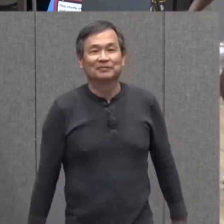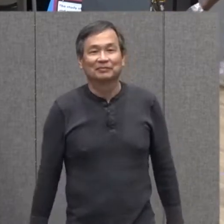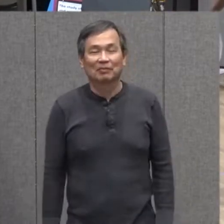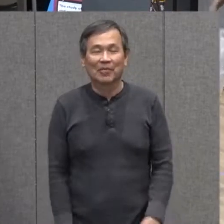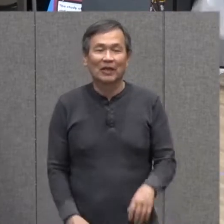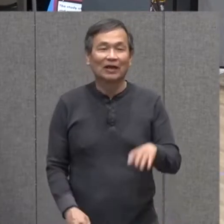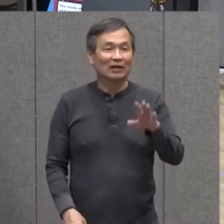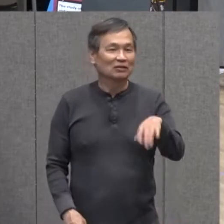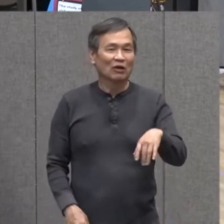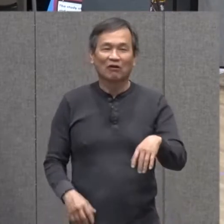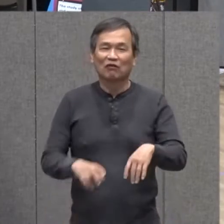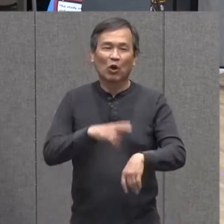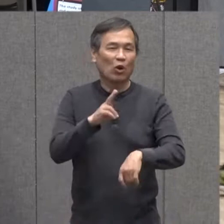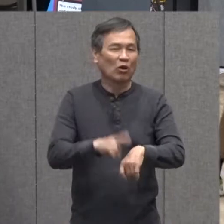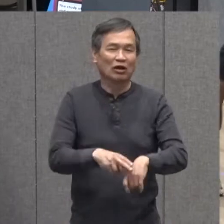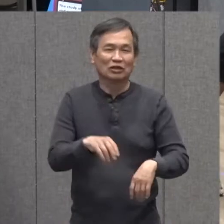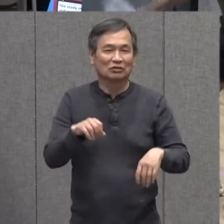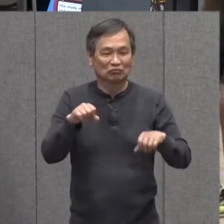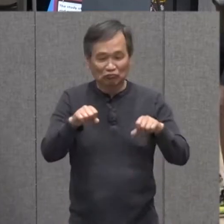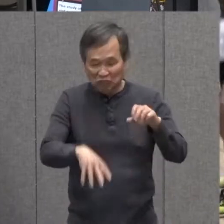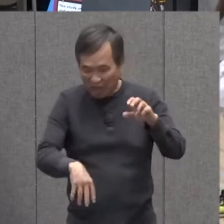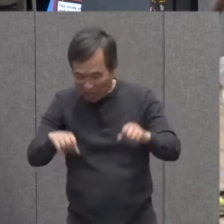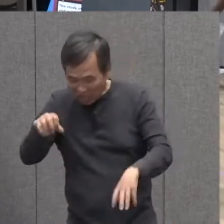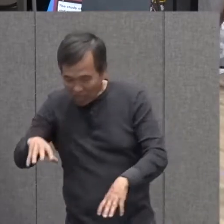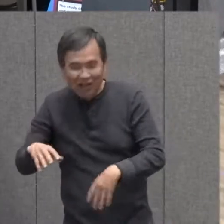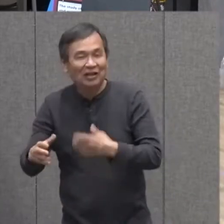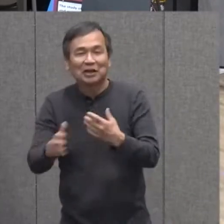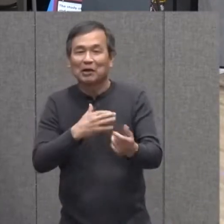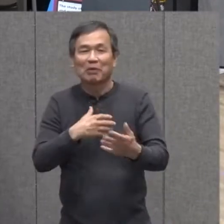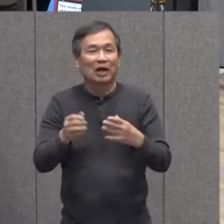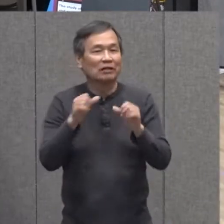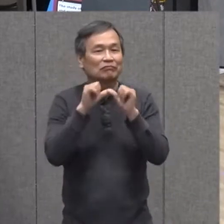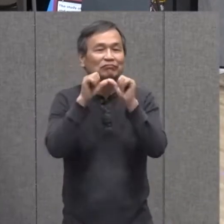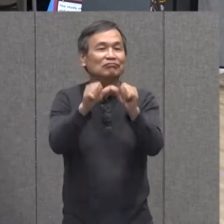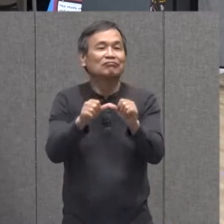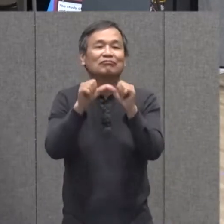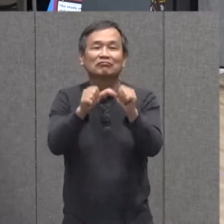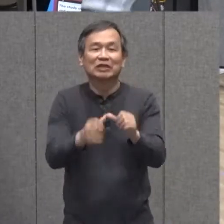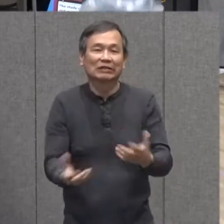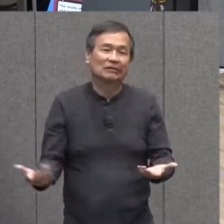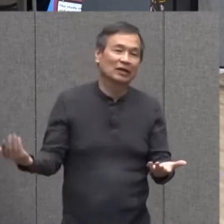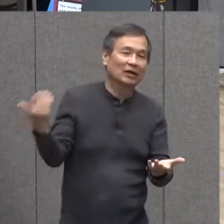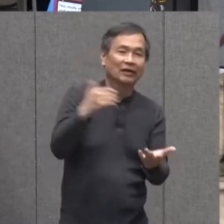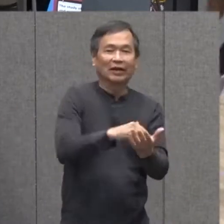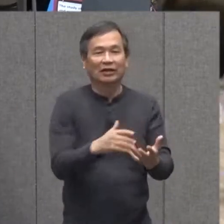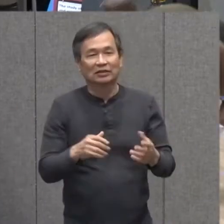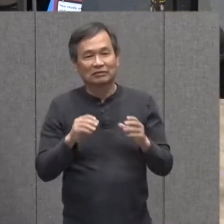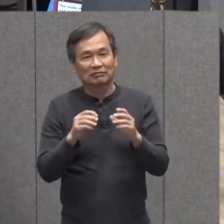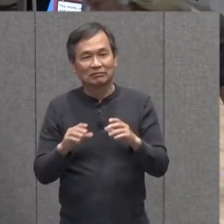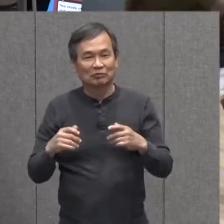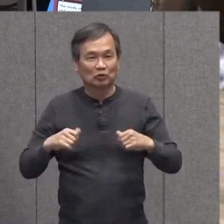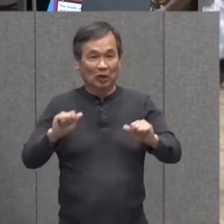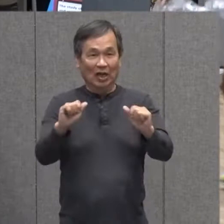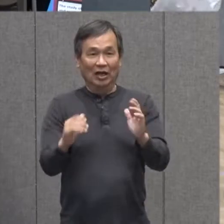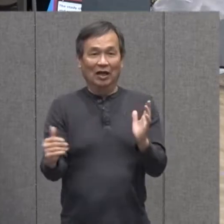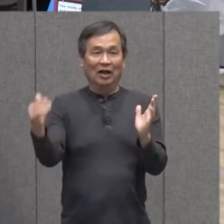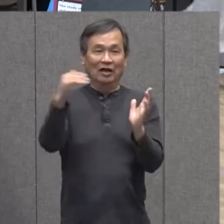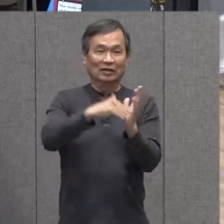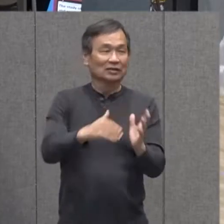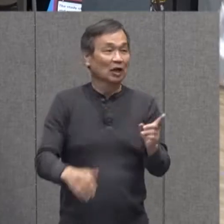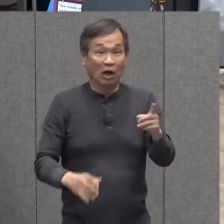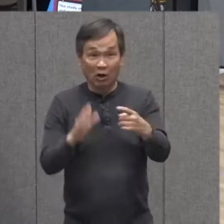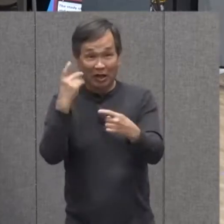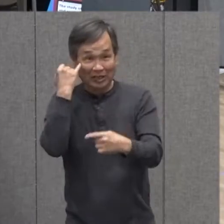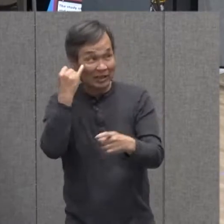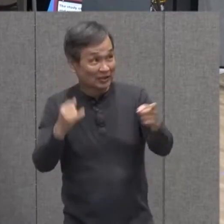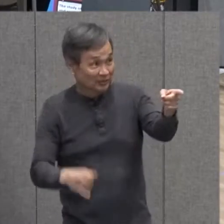you drop them, that's fine. Just keep Si los dejas moving. caer, no te preocupes, agárralos y sigue. How about